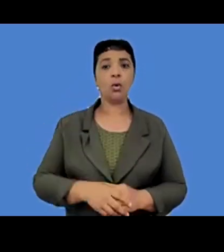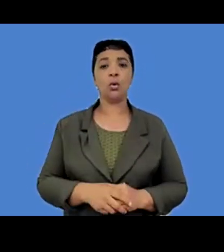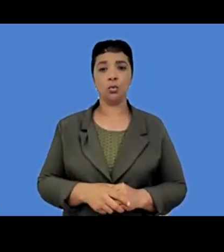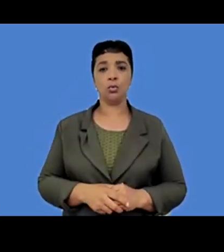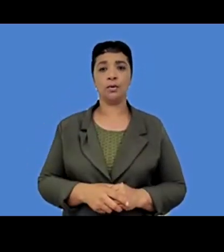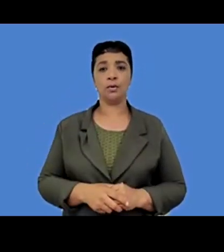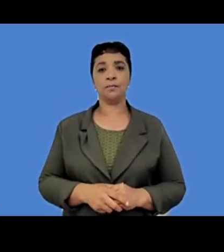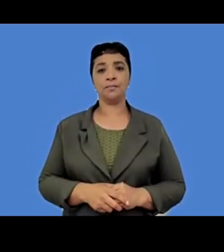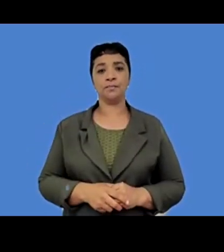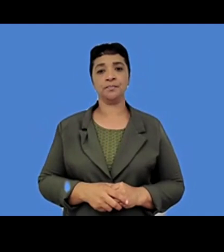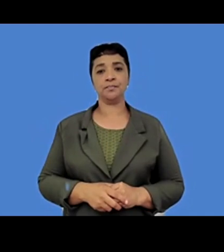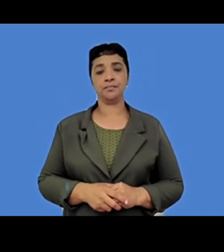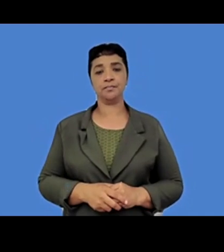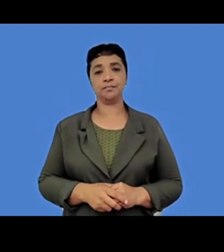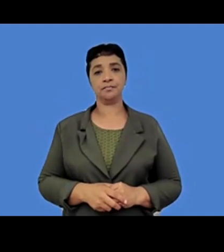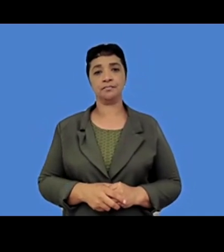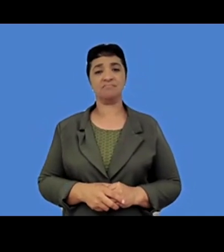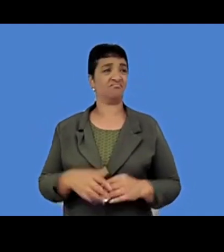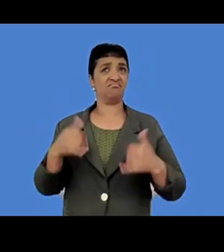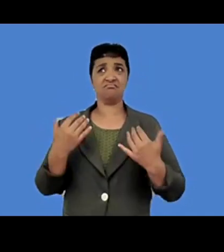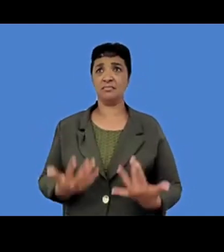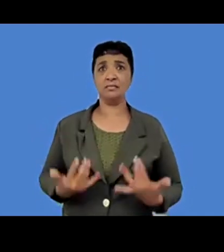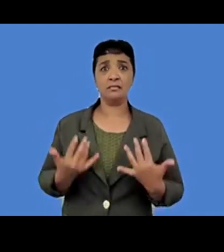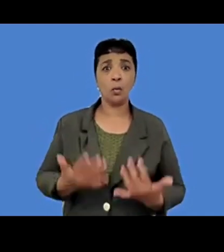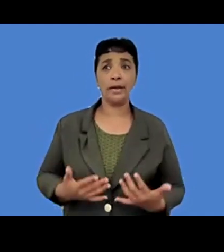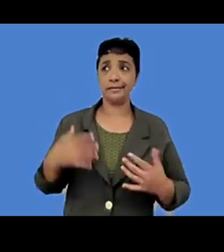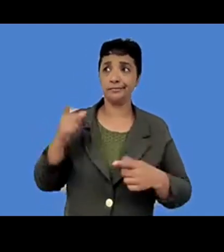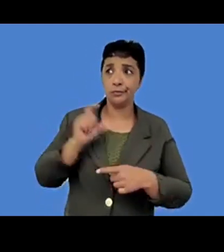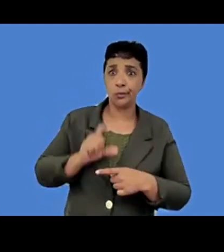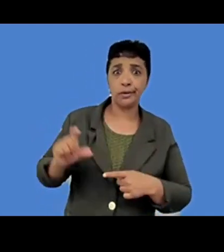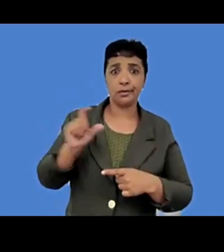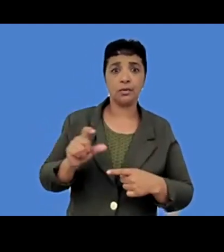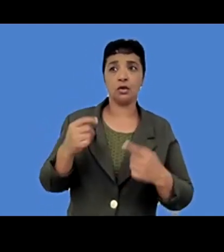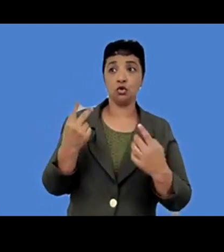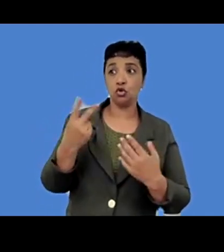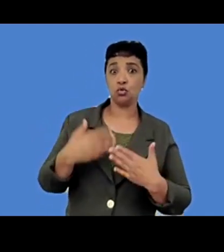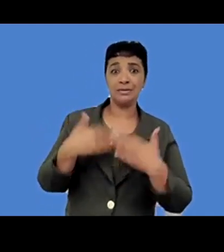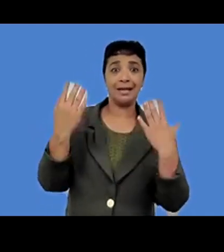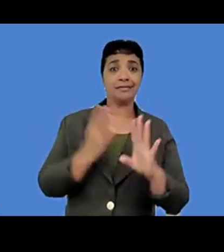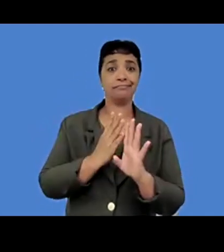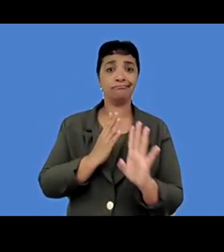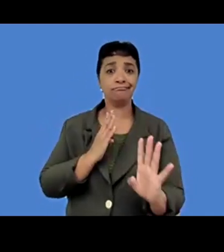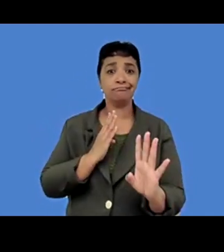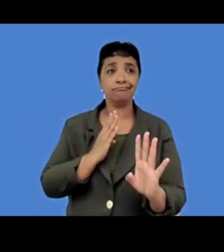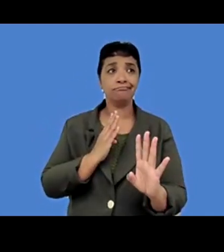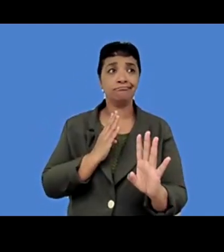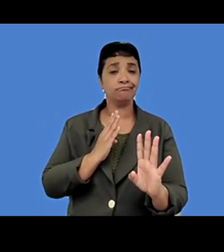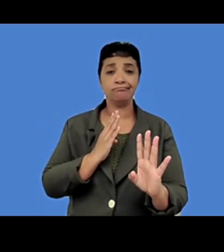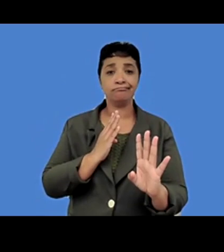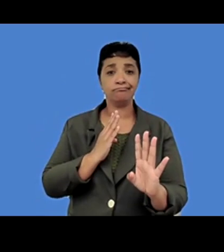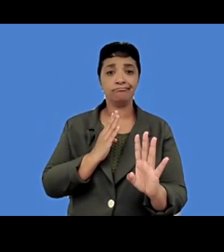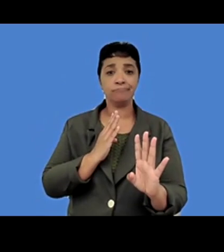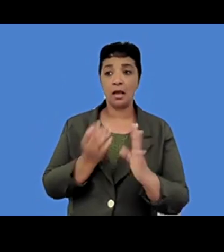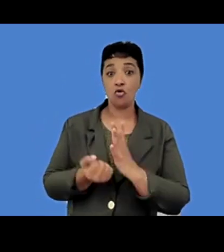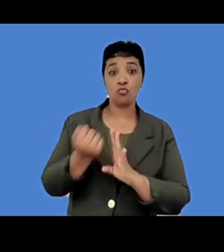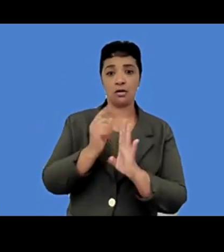for receiving resources for about 2 days, line up with the rest of the people. They were not priorities